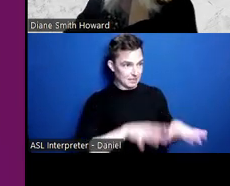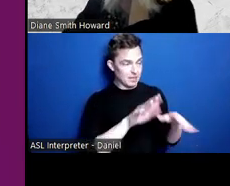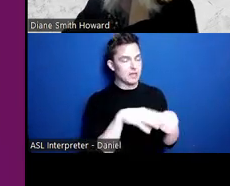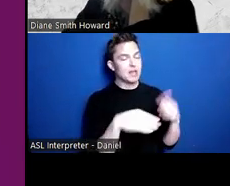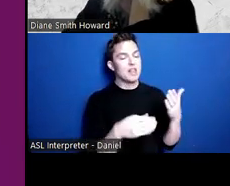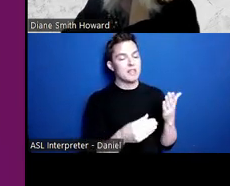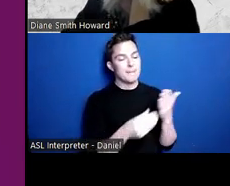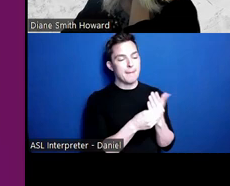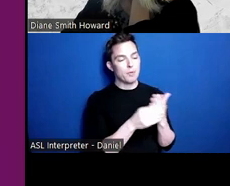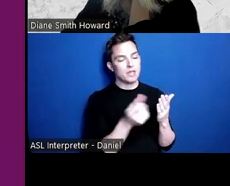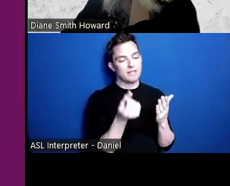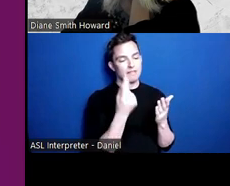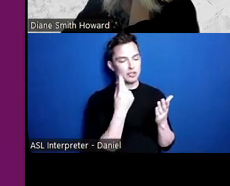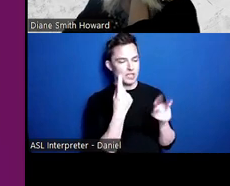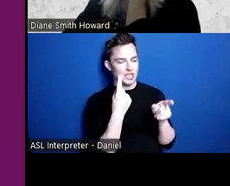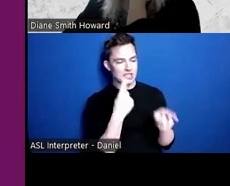of understanding